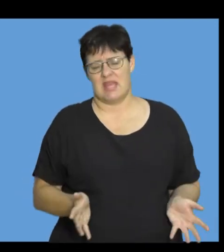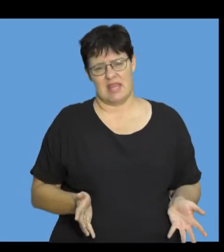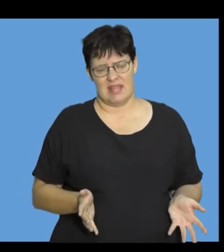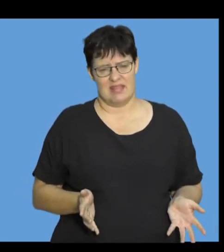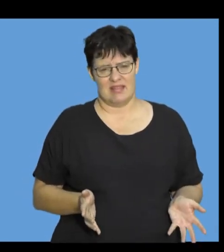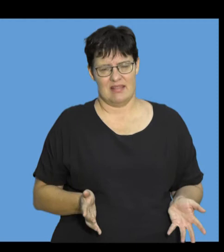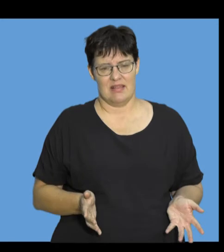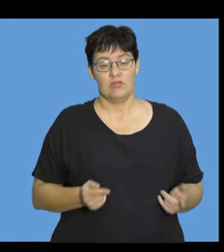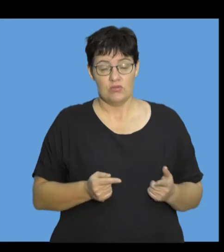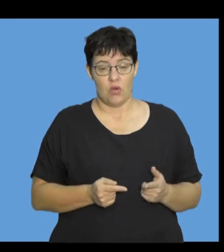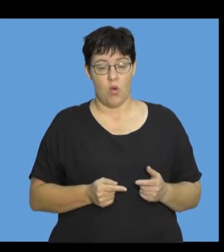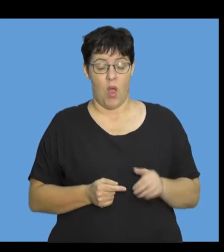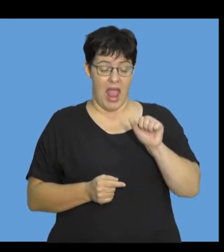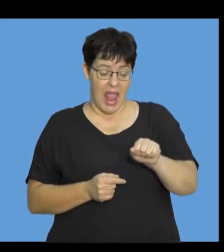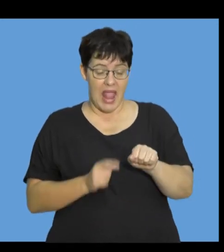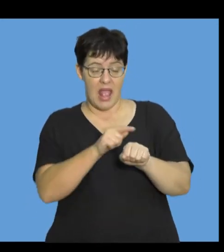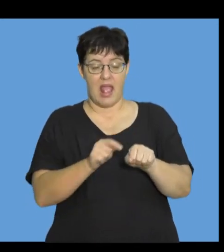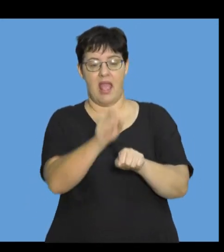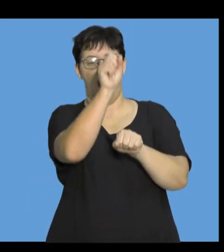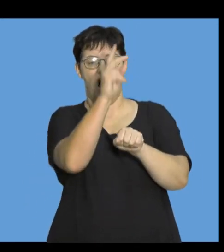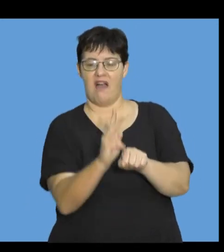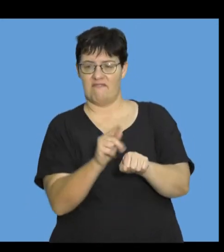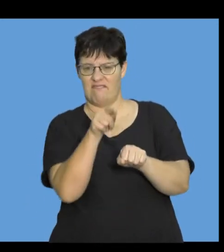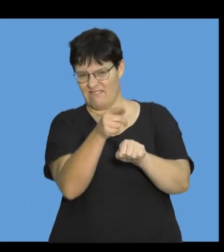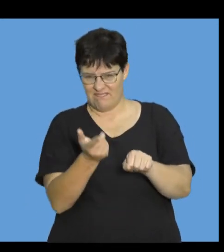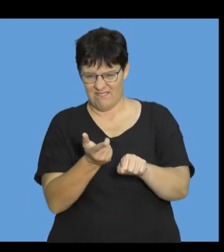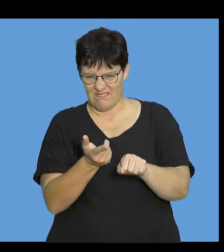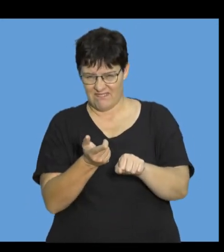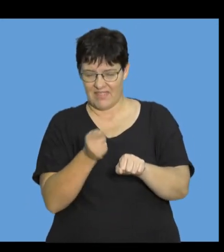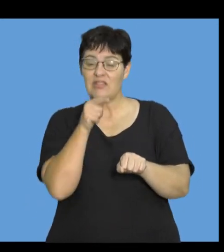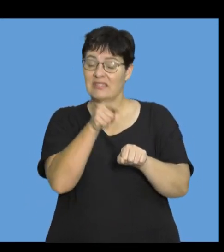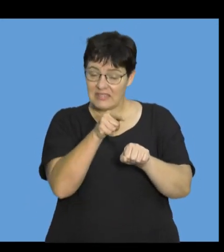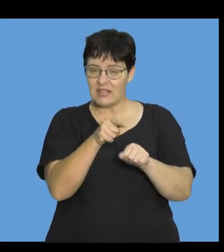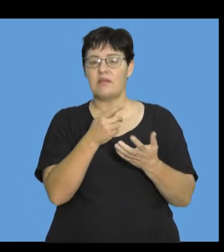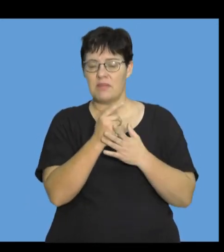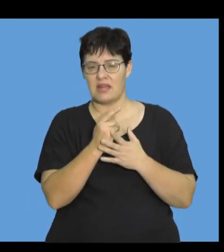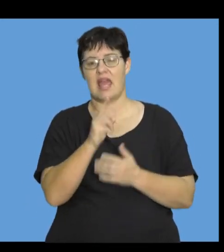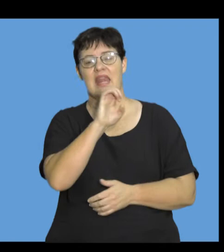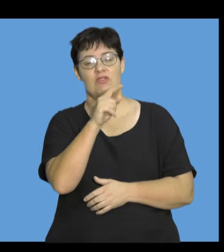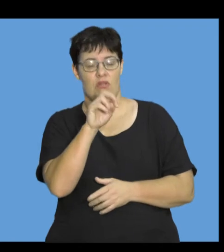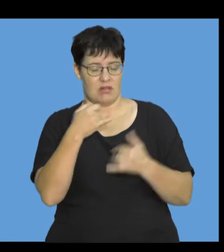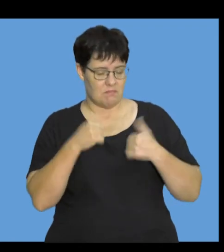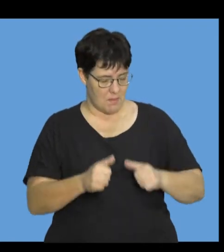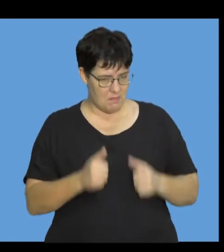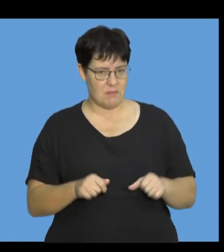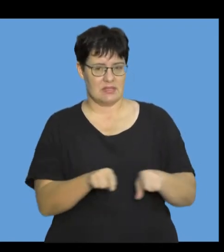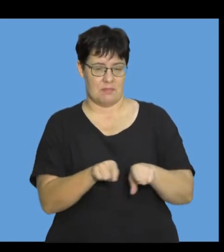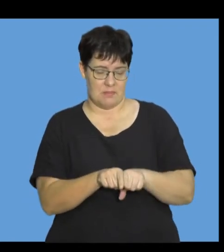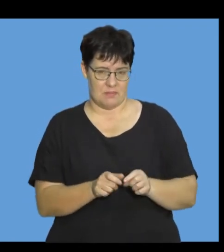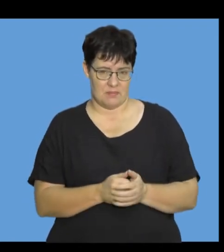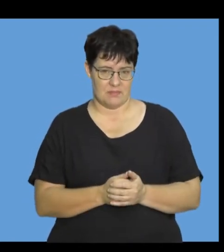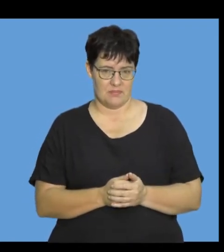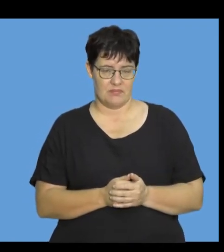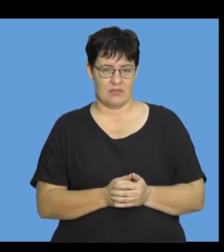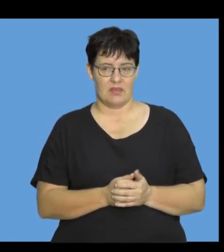nothing different or anything like that. The rational part of it still means a rational number, but it is a